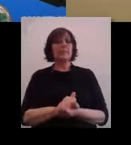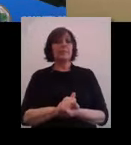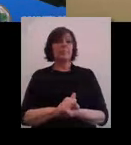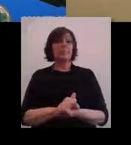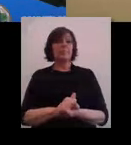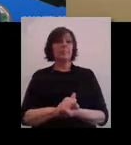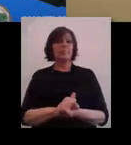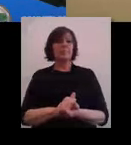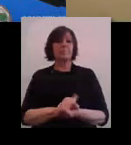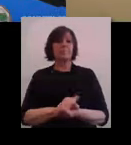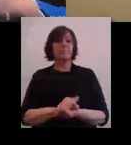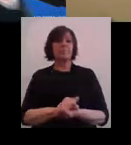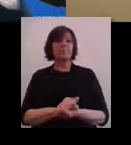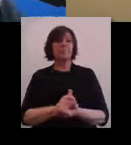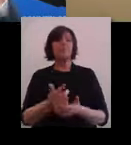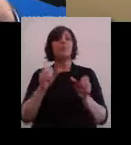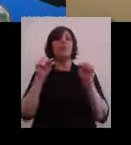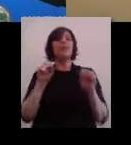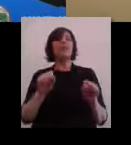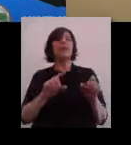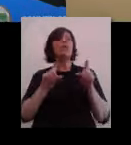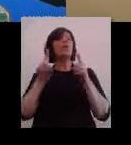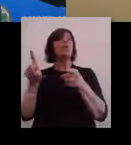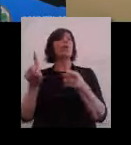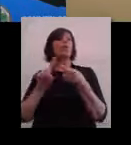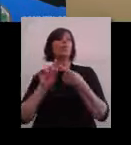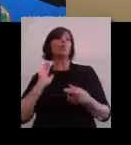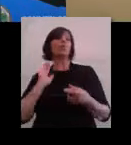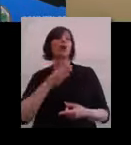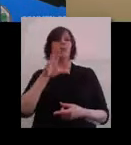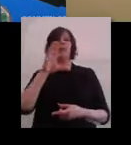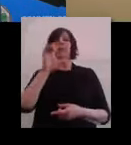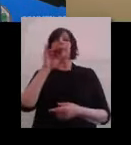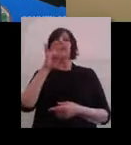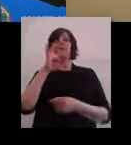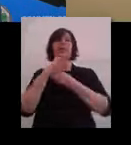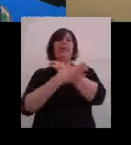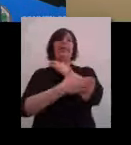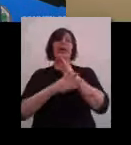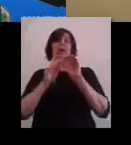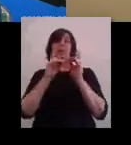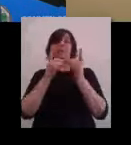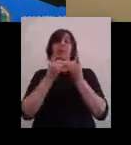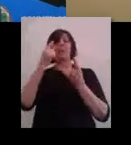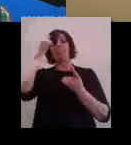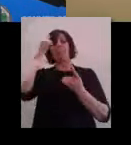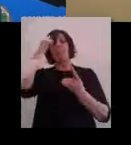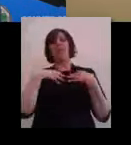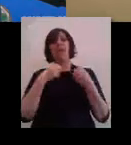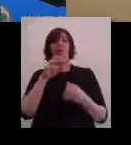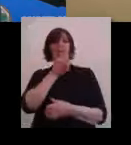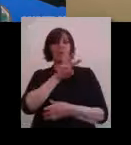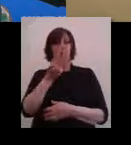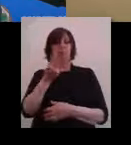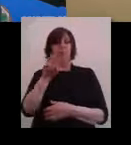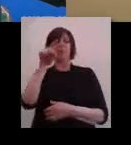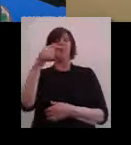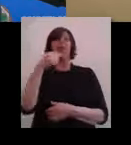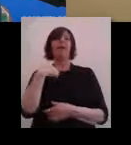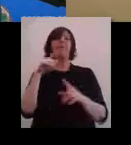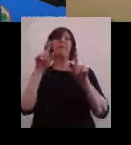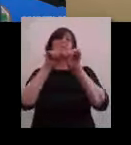You can always go to our Erie County Department of Mental Health website, which has a listing of various providers